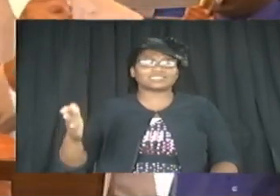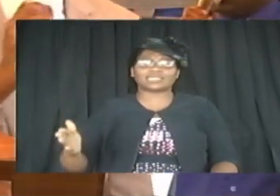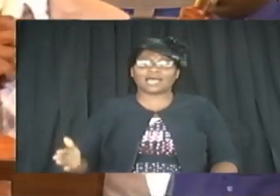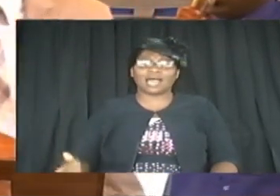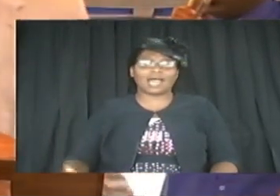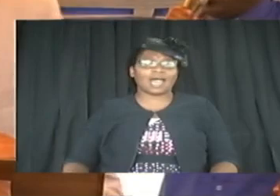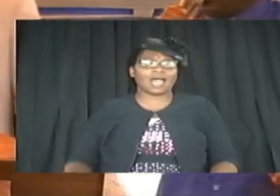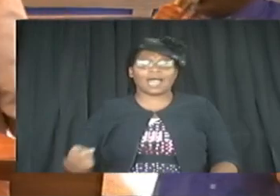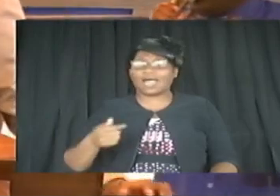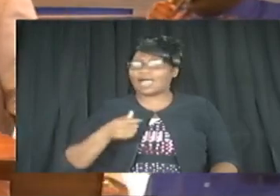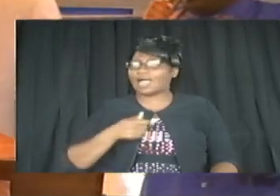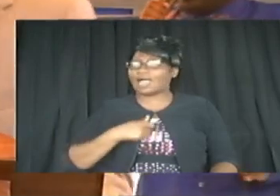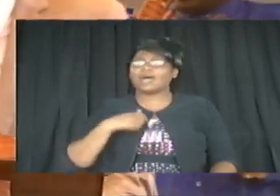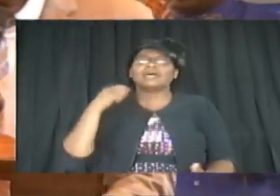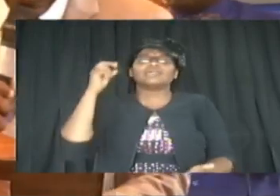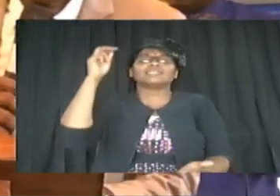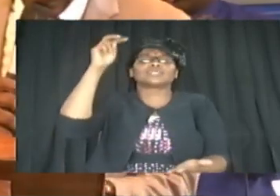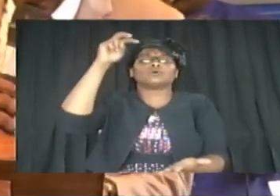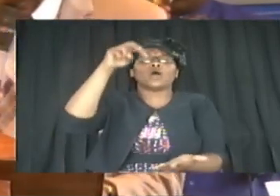Jesus.